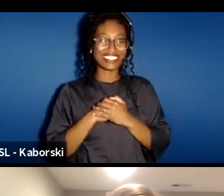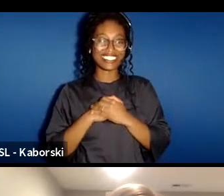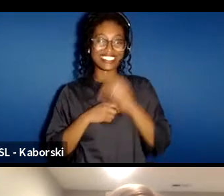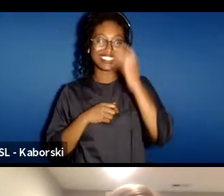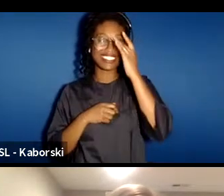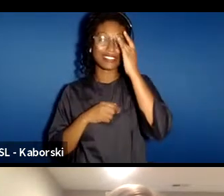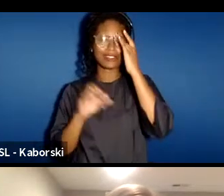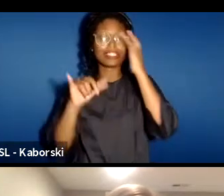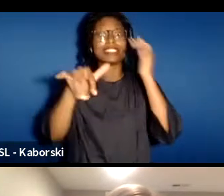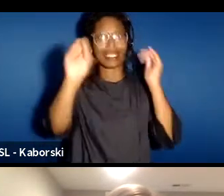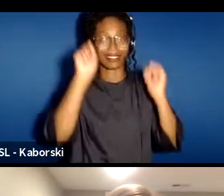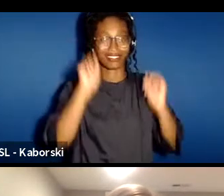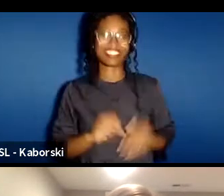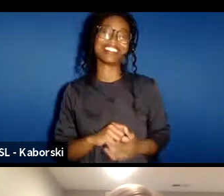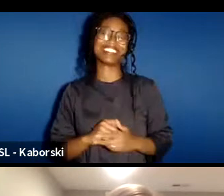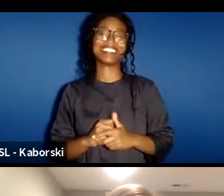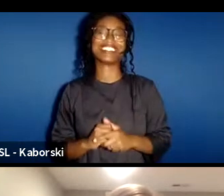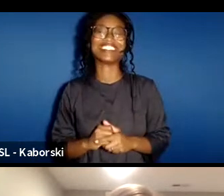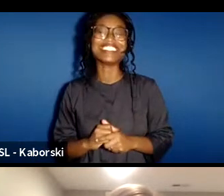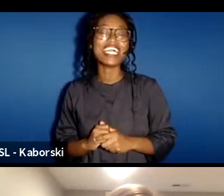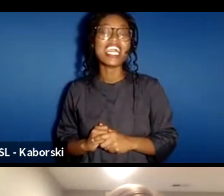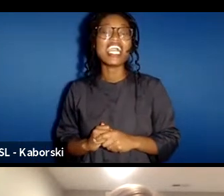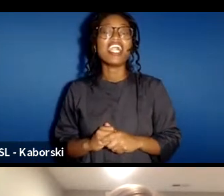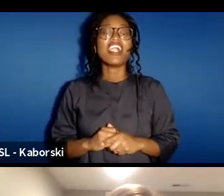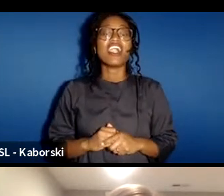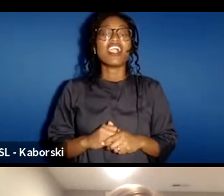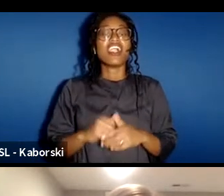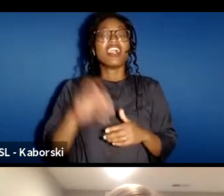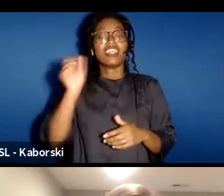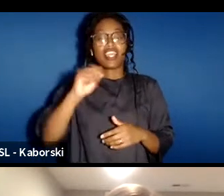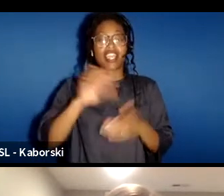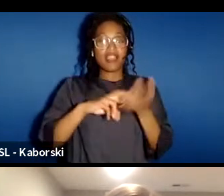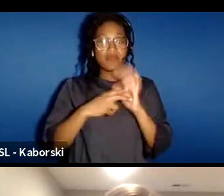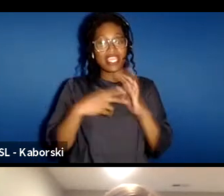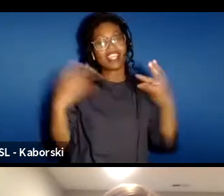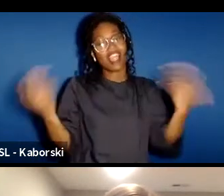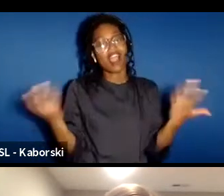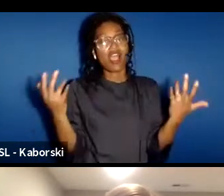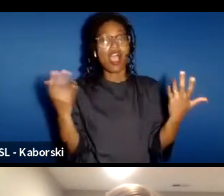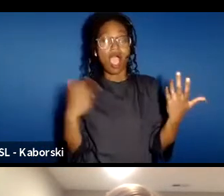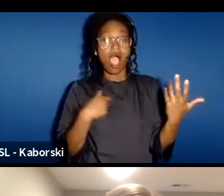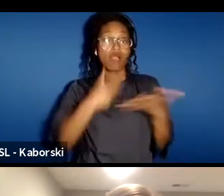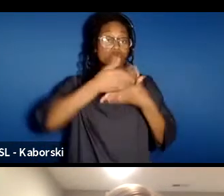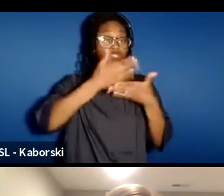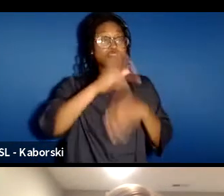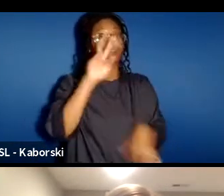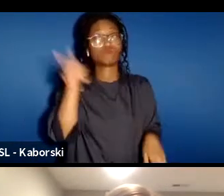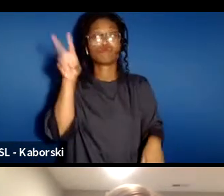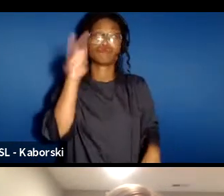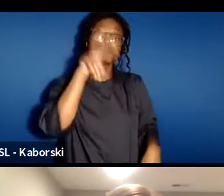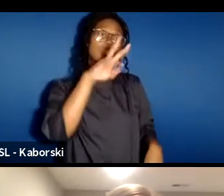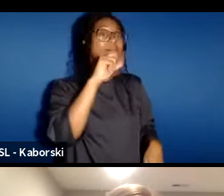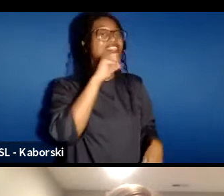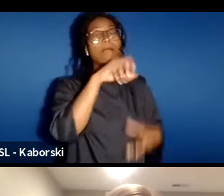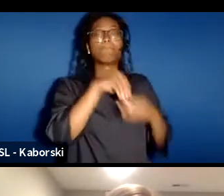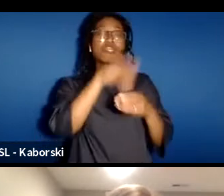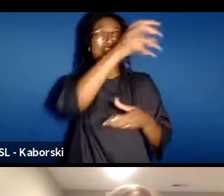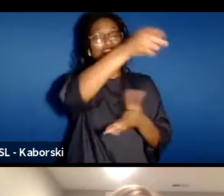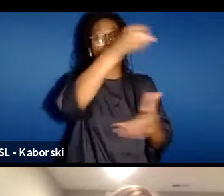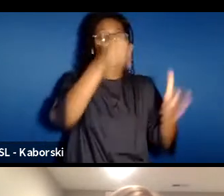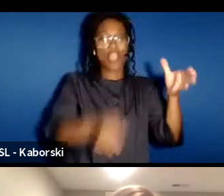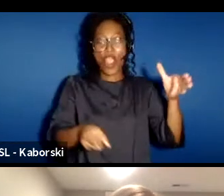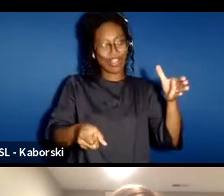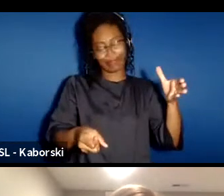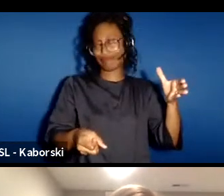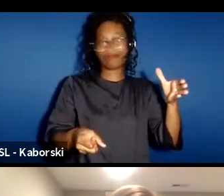So yes. Yeah, I'll window shop for a long time, but I'm not going to put it in the cart. because then